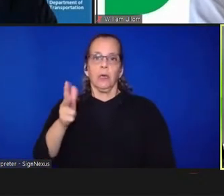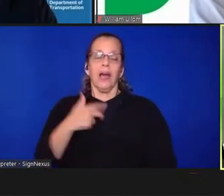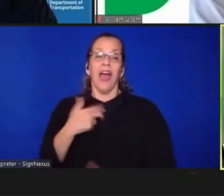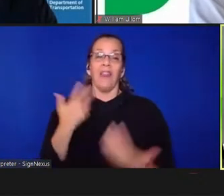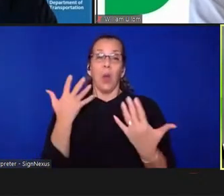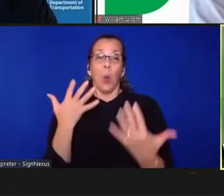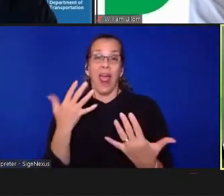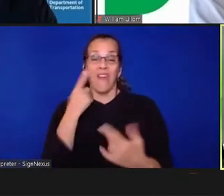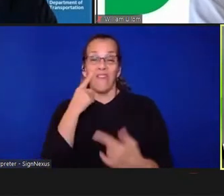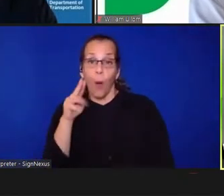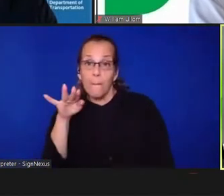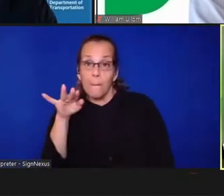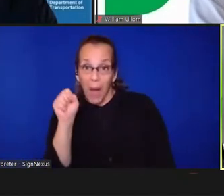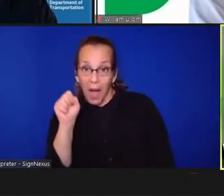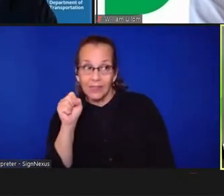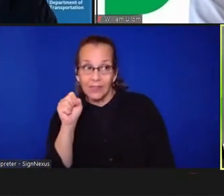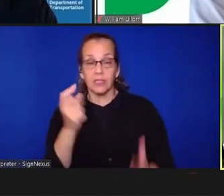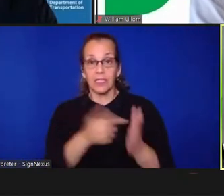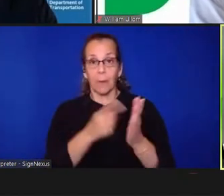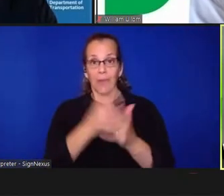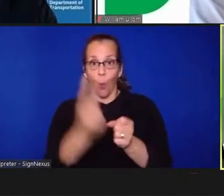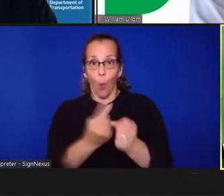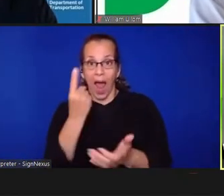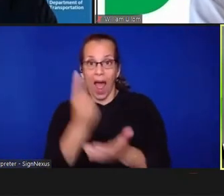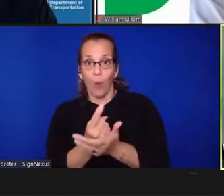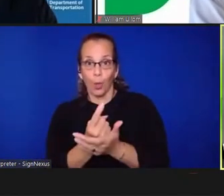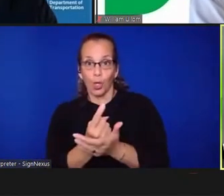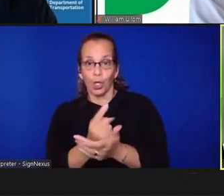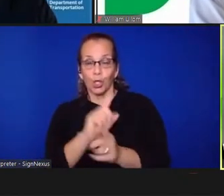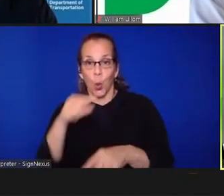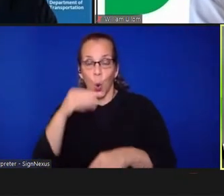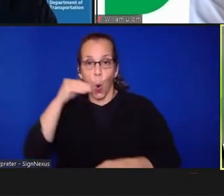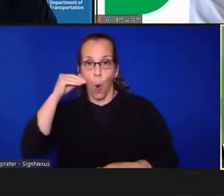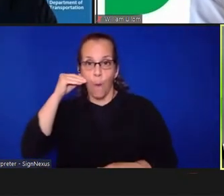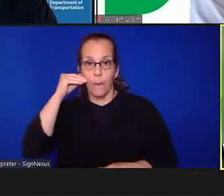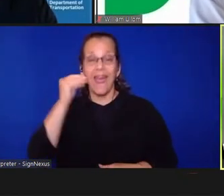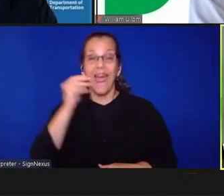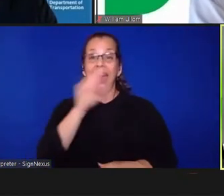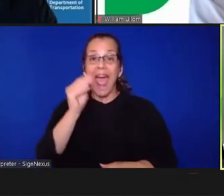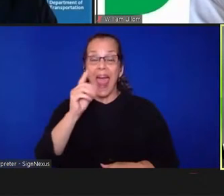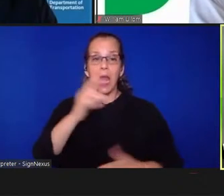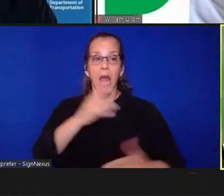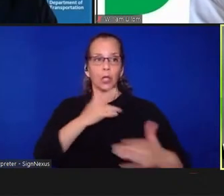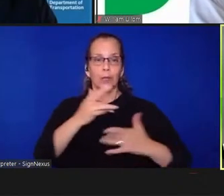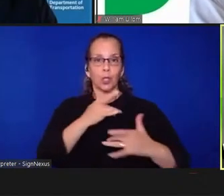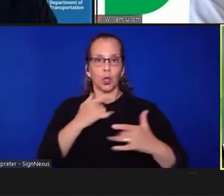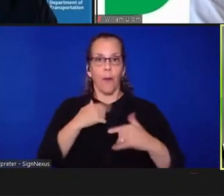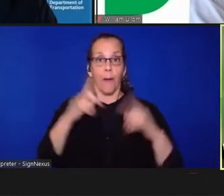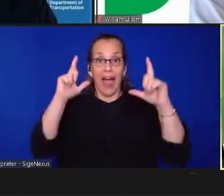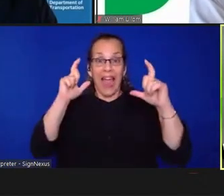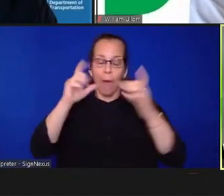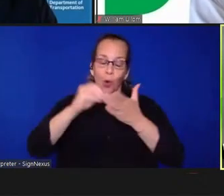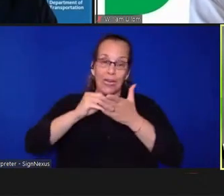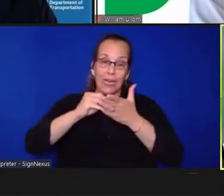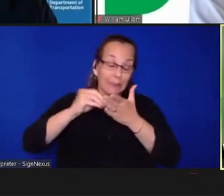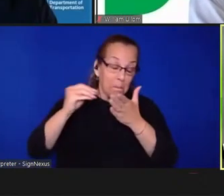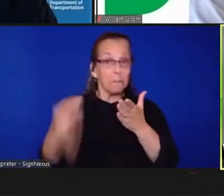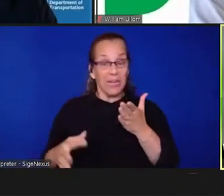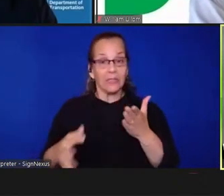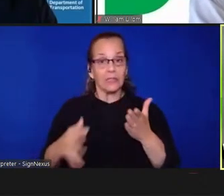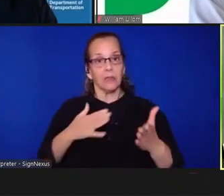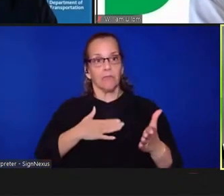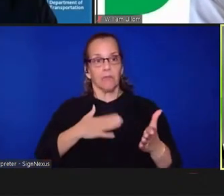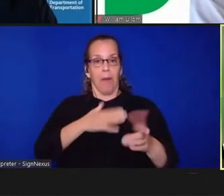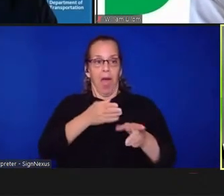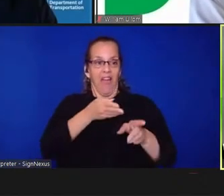cold for upwards of an hour for a bus to come to get me home plus I had to worry about protecting my camera the most expensive thing I own and if it was